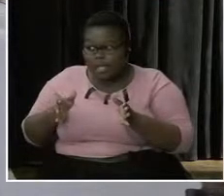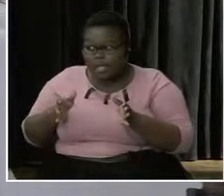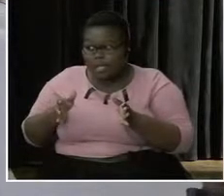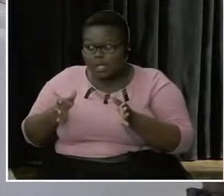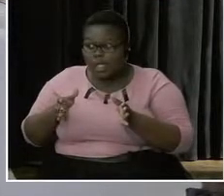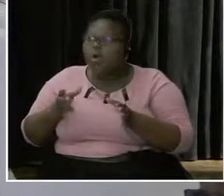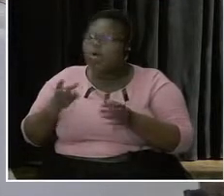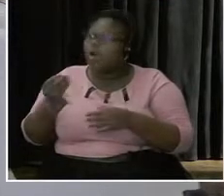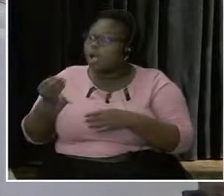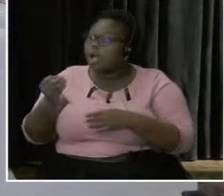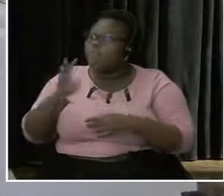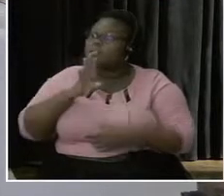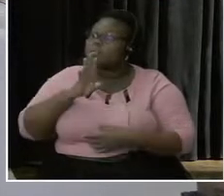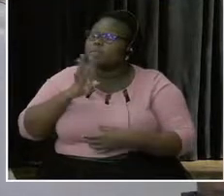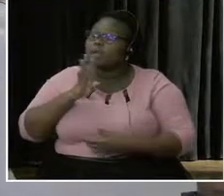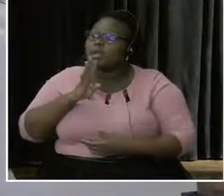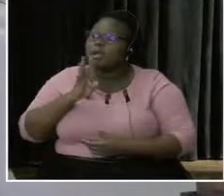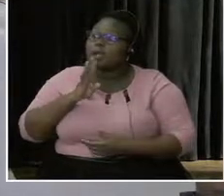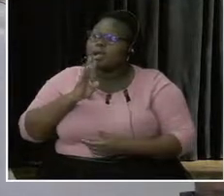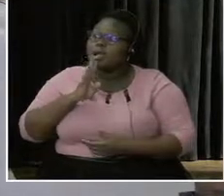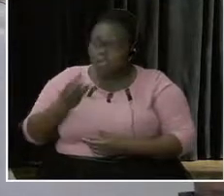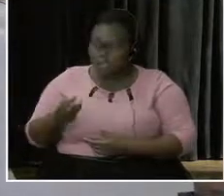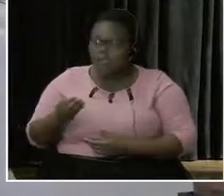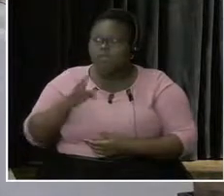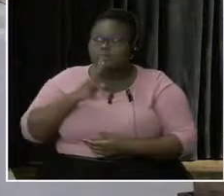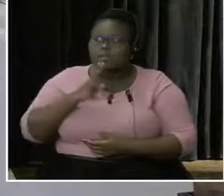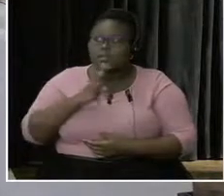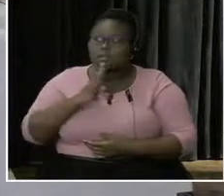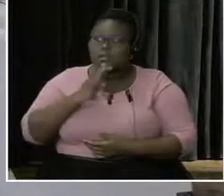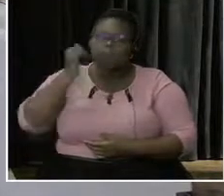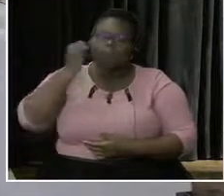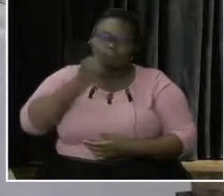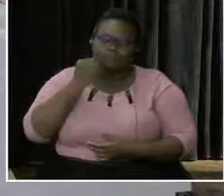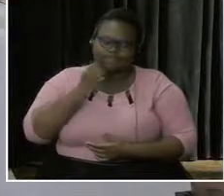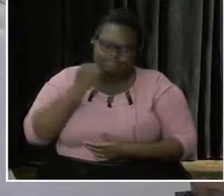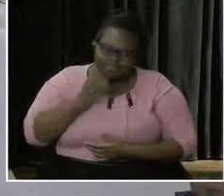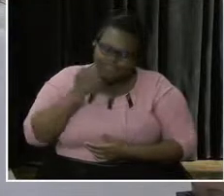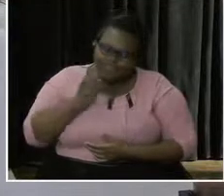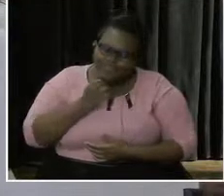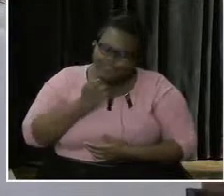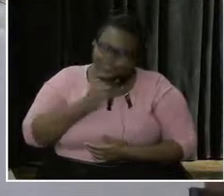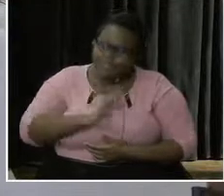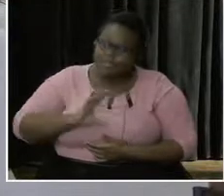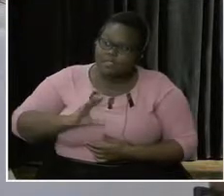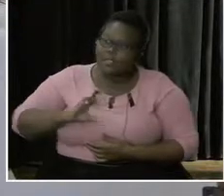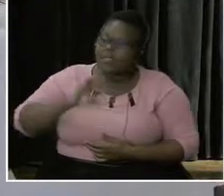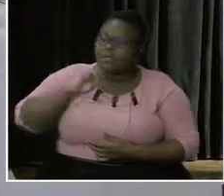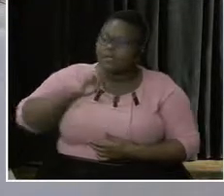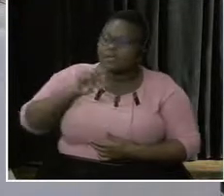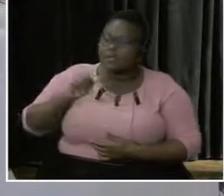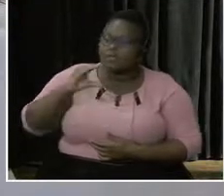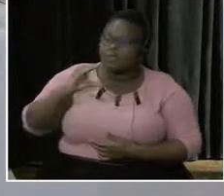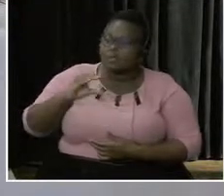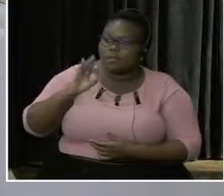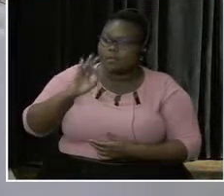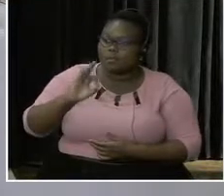a speaker Noted. here, Councillor McPherson. Councillor McPherson, I'm sorry. Councillor McPherson.